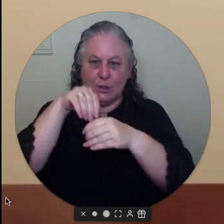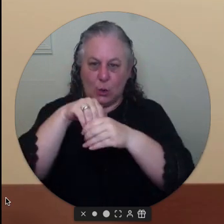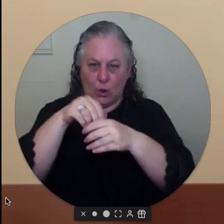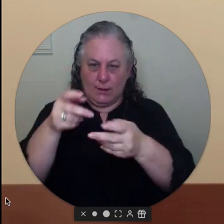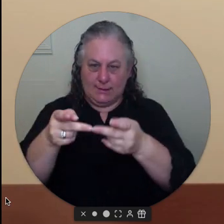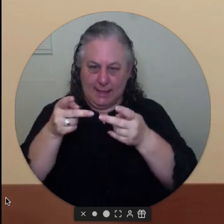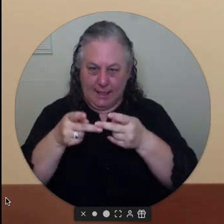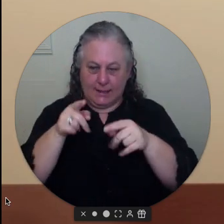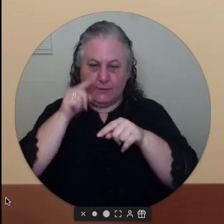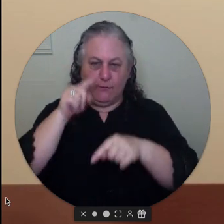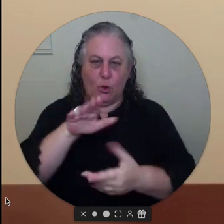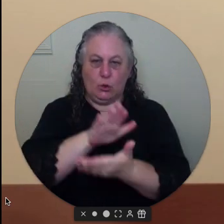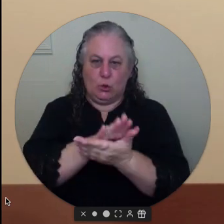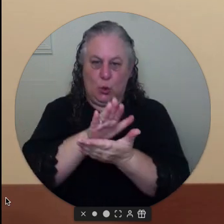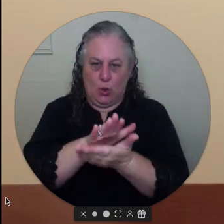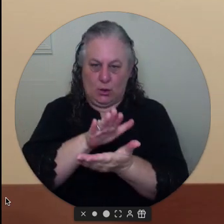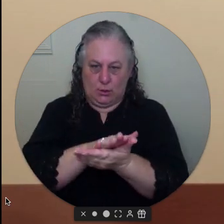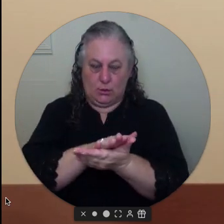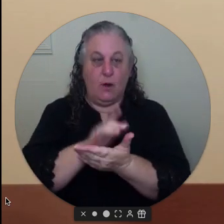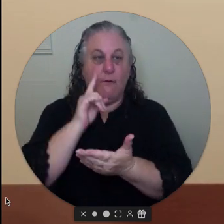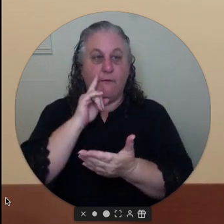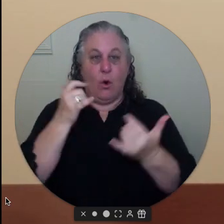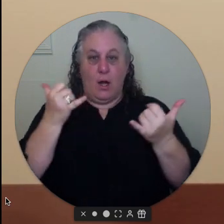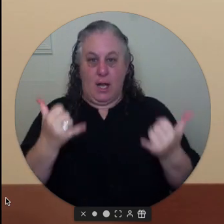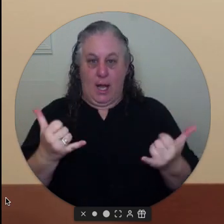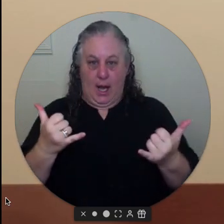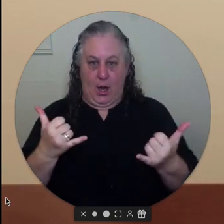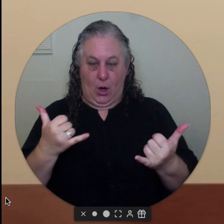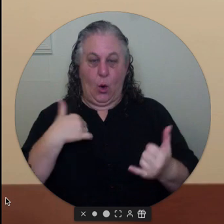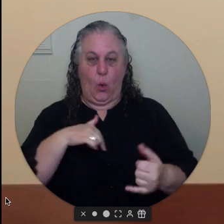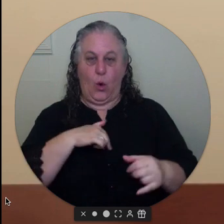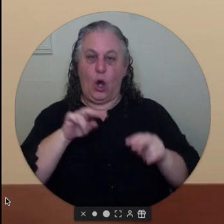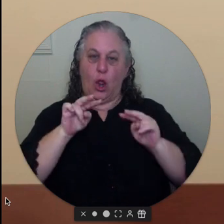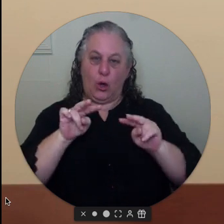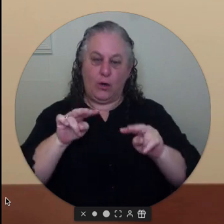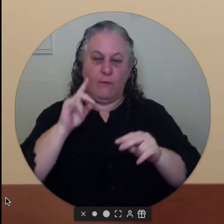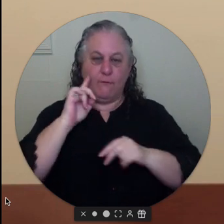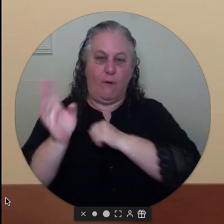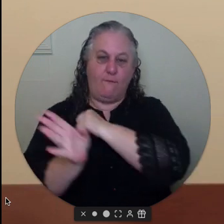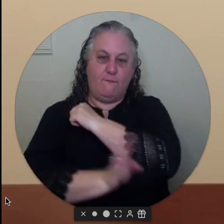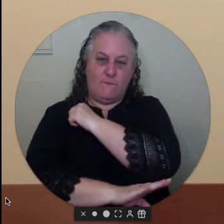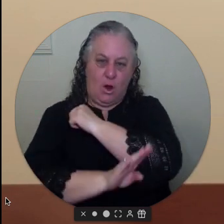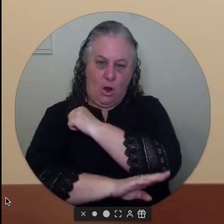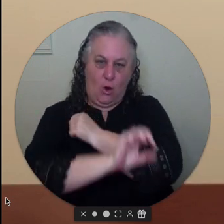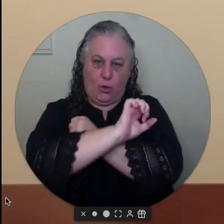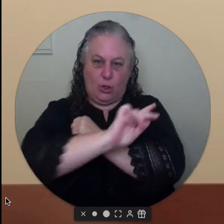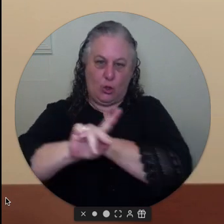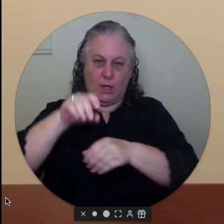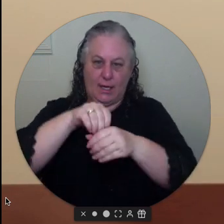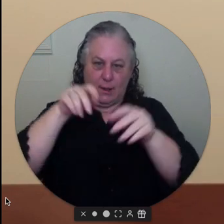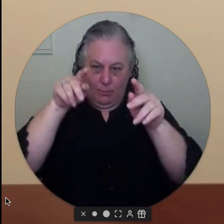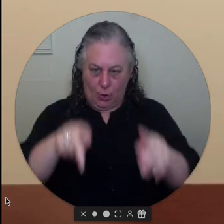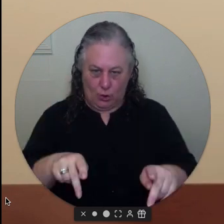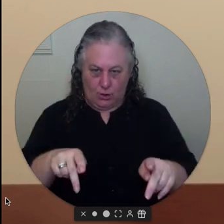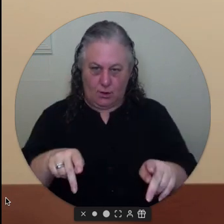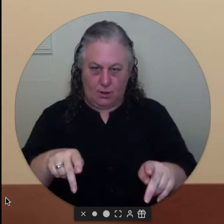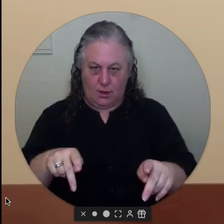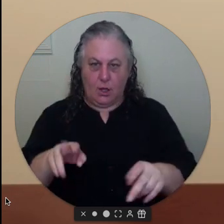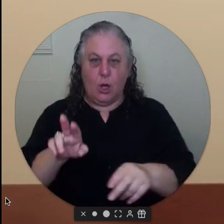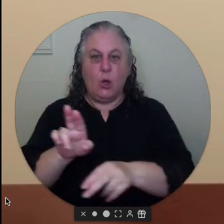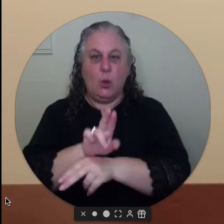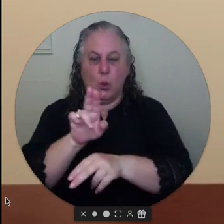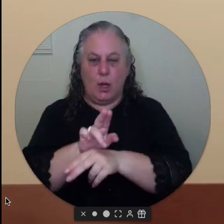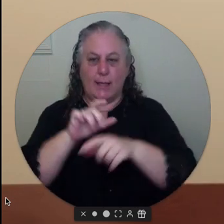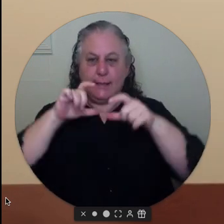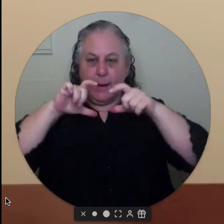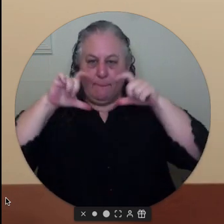school sites. So, as of now, we are looking forward to that fall return in person, utilizing